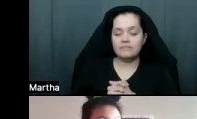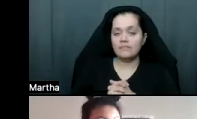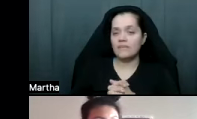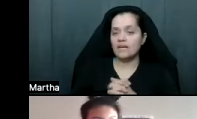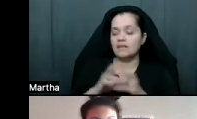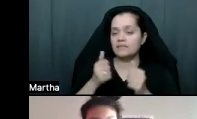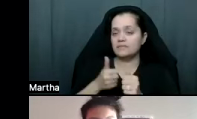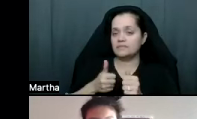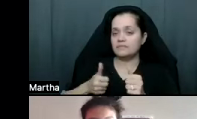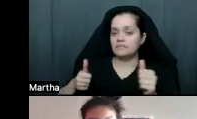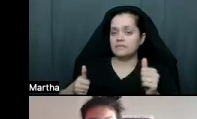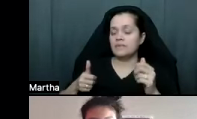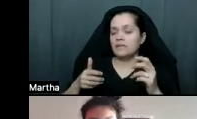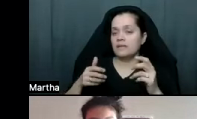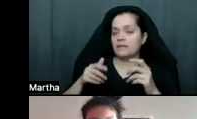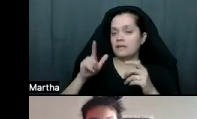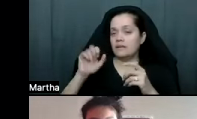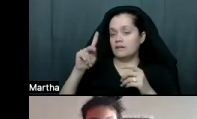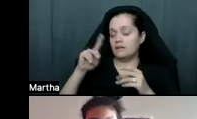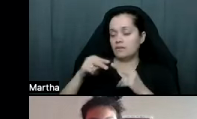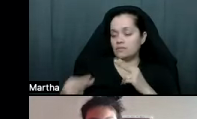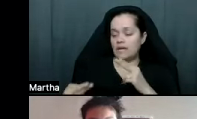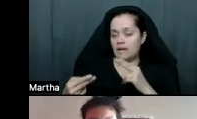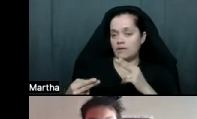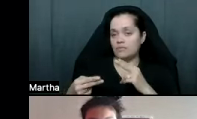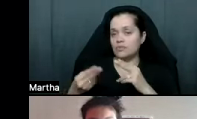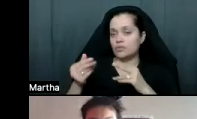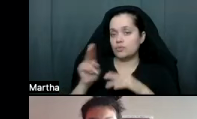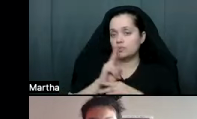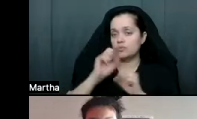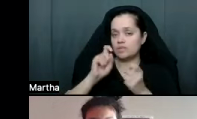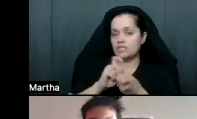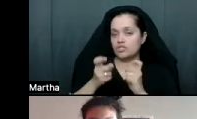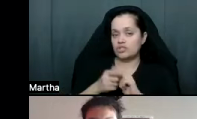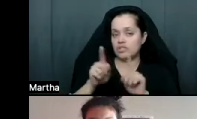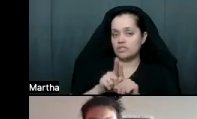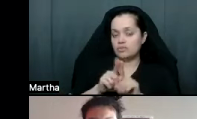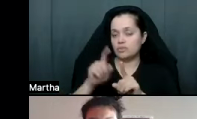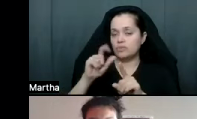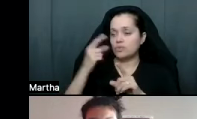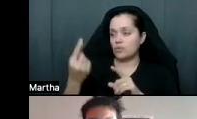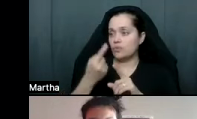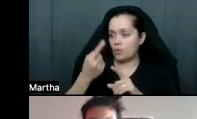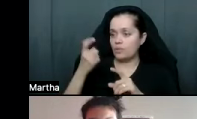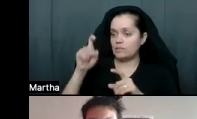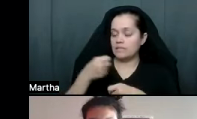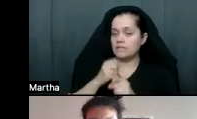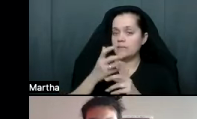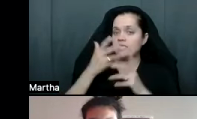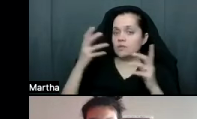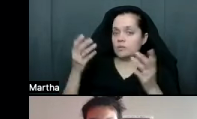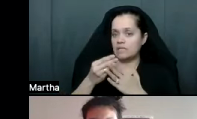the downtown, the land cost goes down, so land use can change. You don't always have to make so much